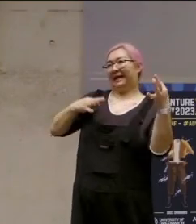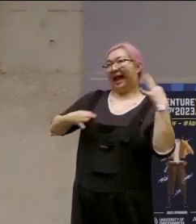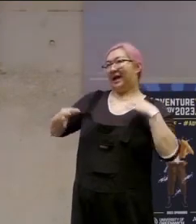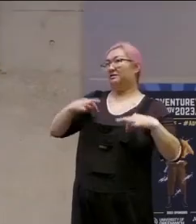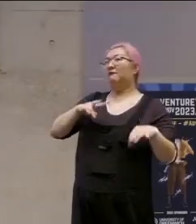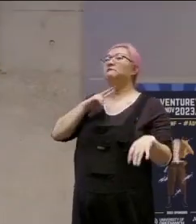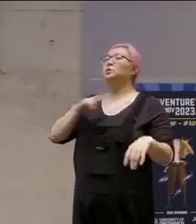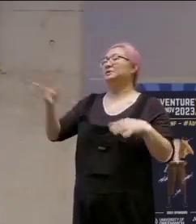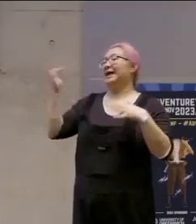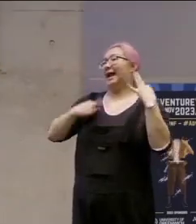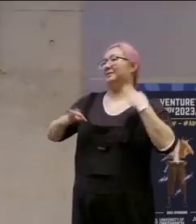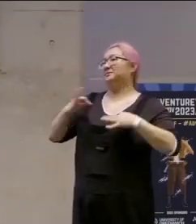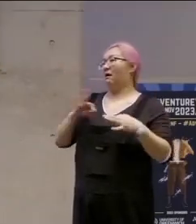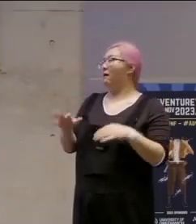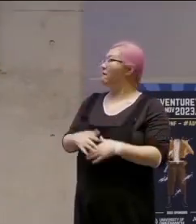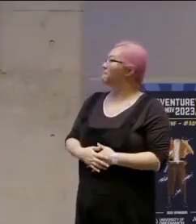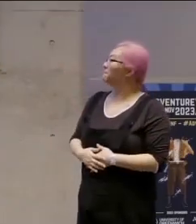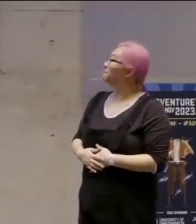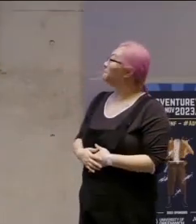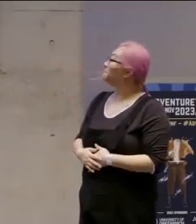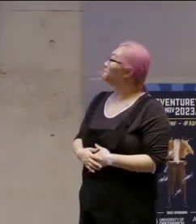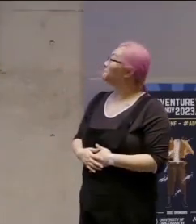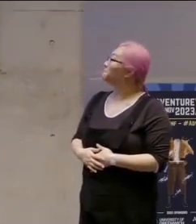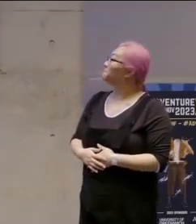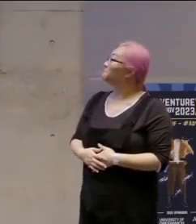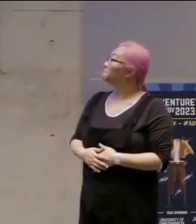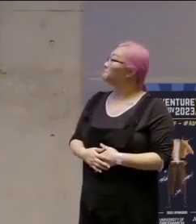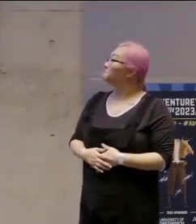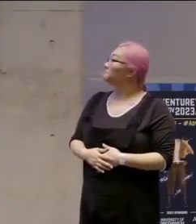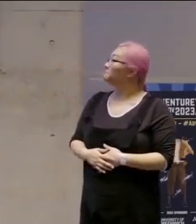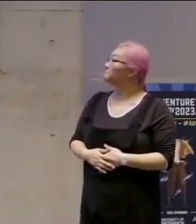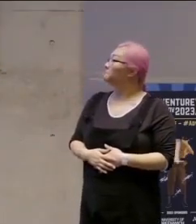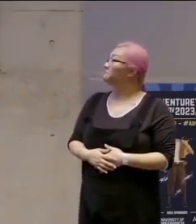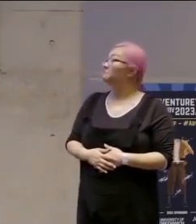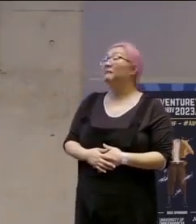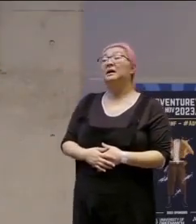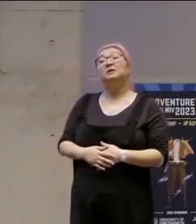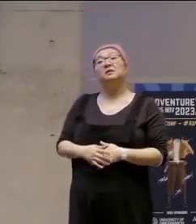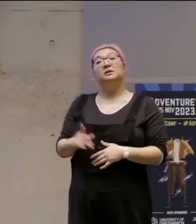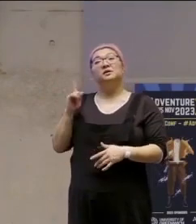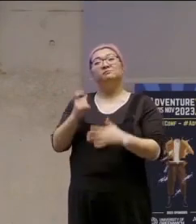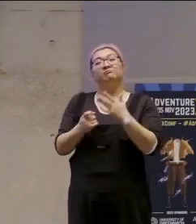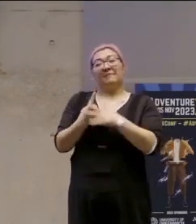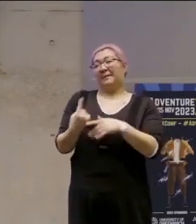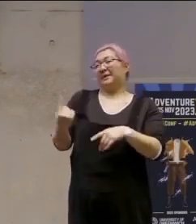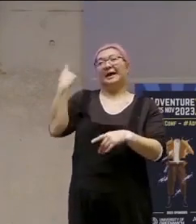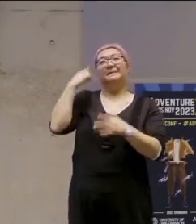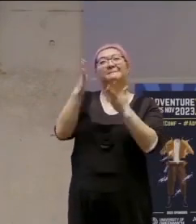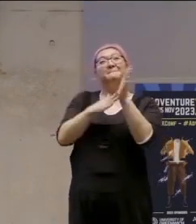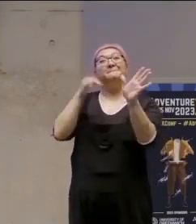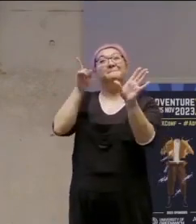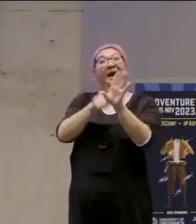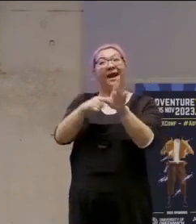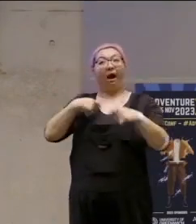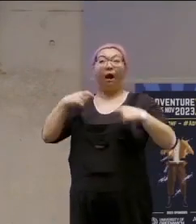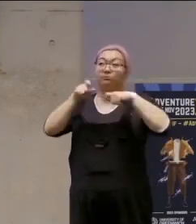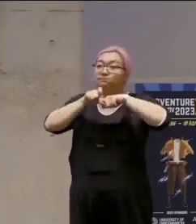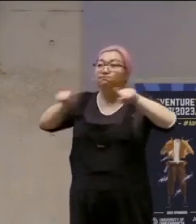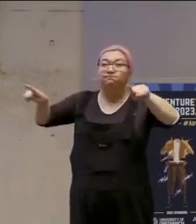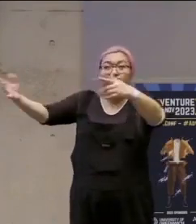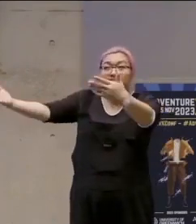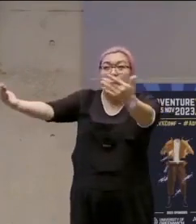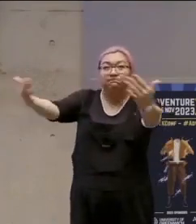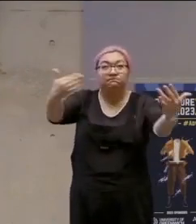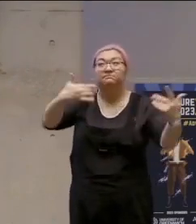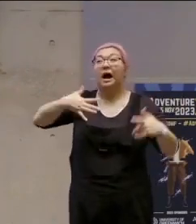right? So a little while ago, I believe this was in May, I put out a casting call and I said, hey, I